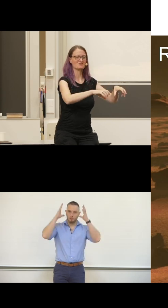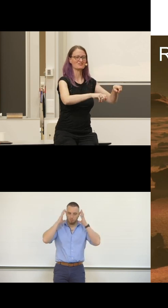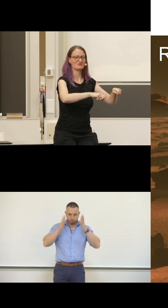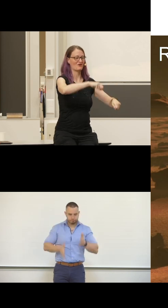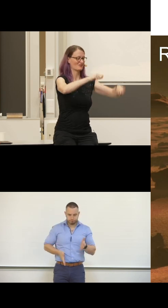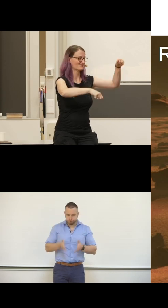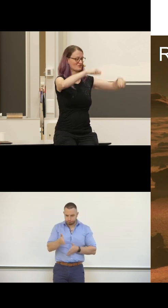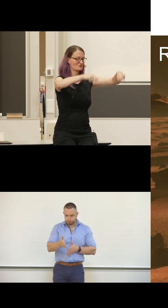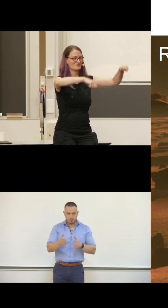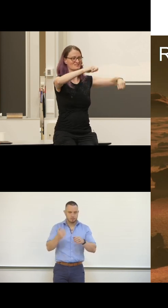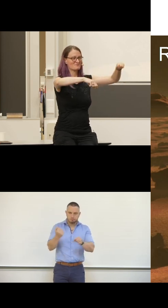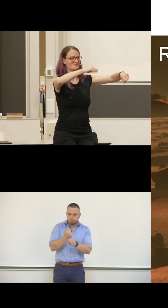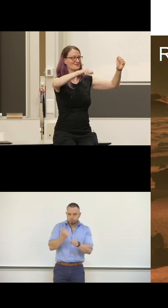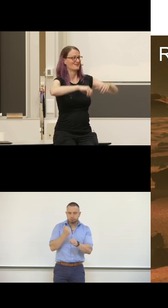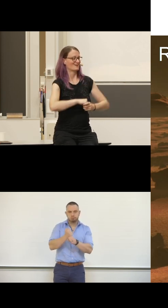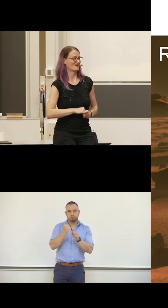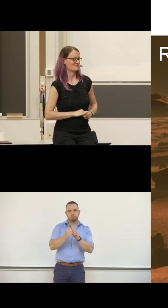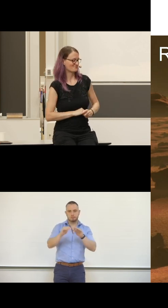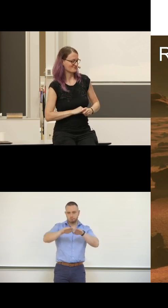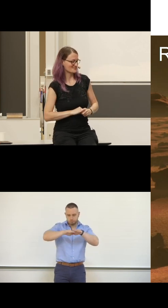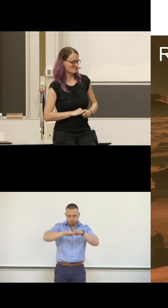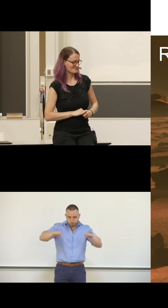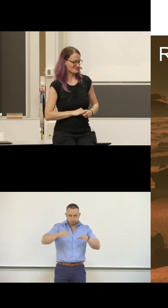some production hall and doing some